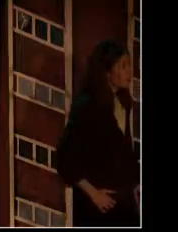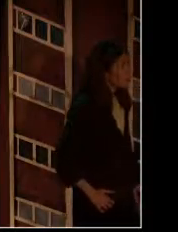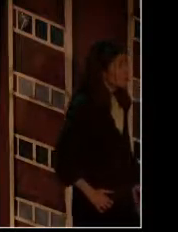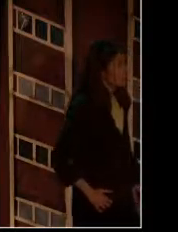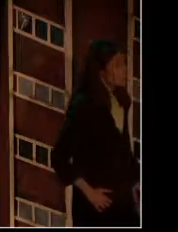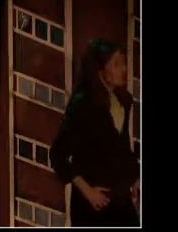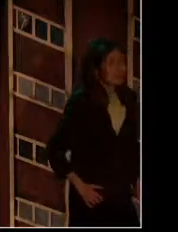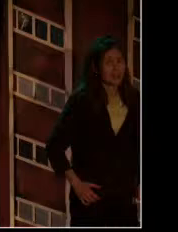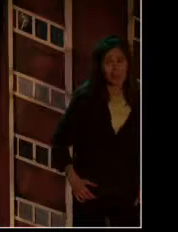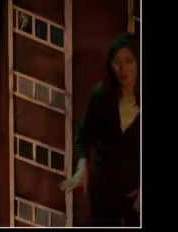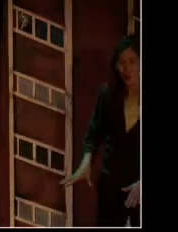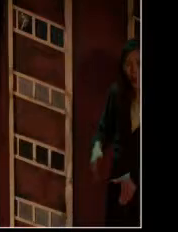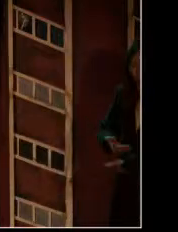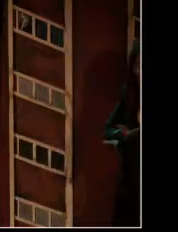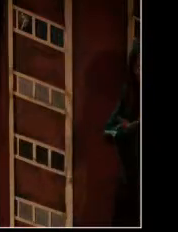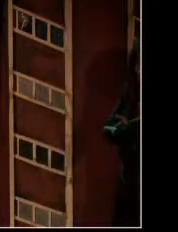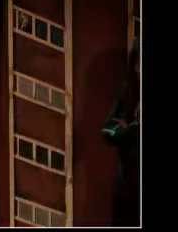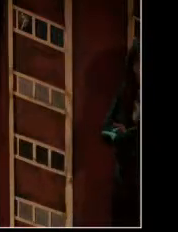Poor wretch,